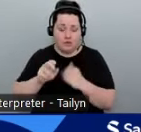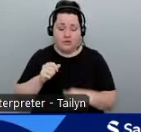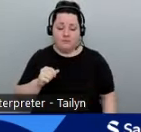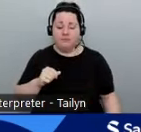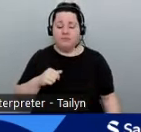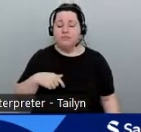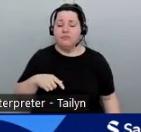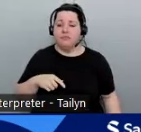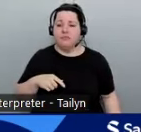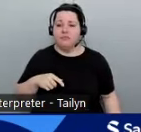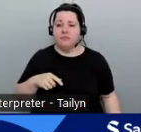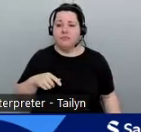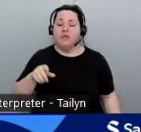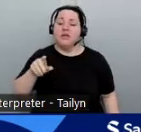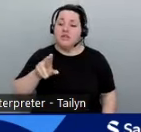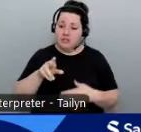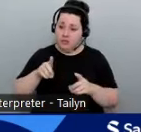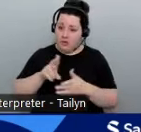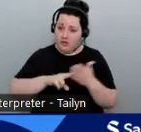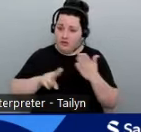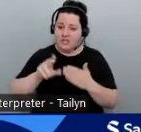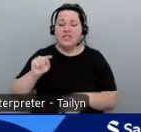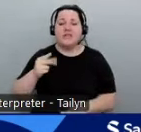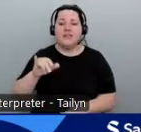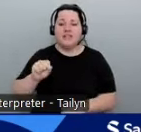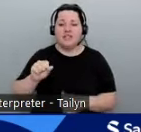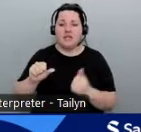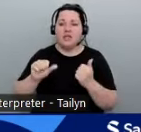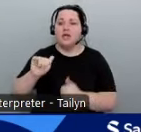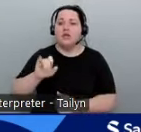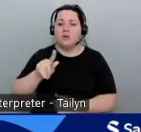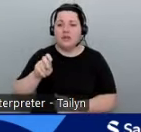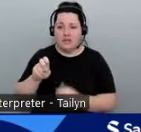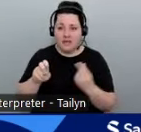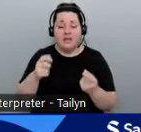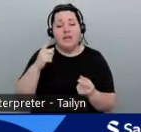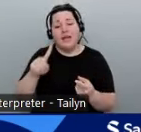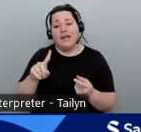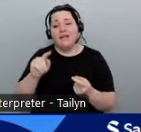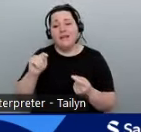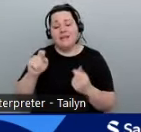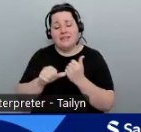thesis associate for Montezuma Publishing and an editorial assistant for Poetry International.